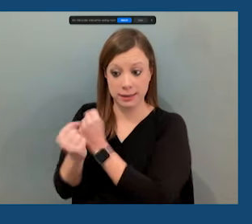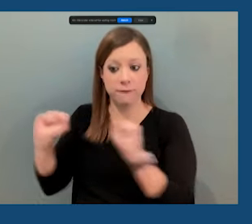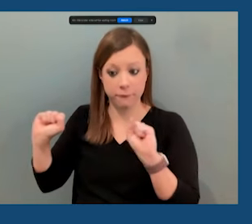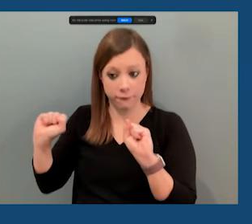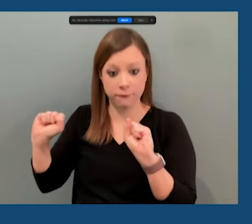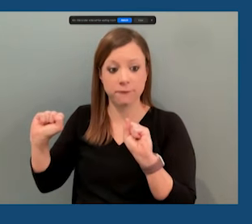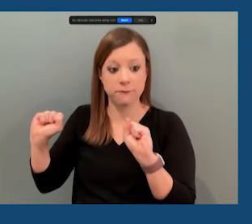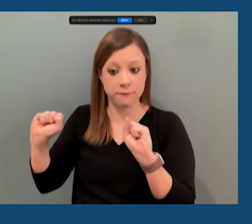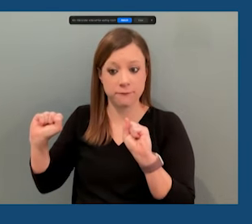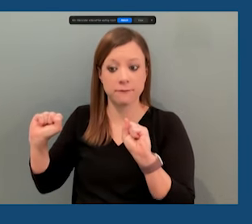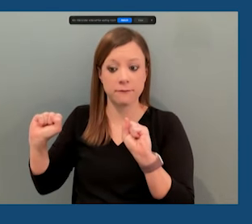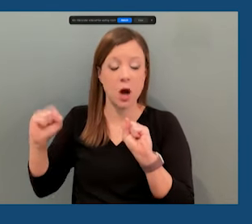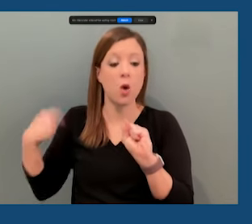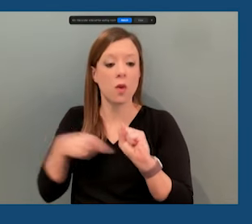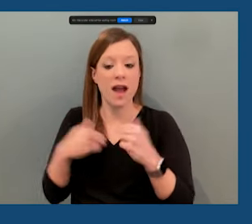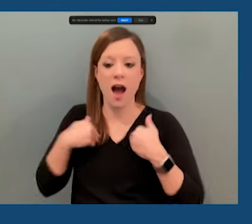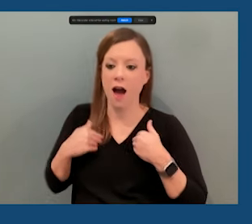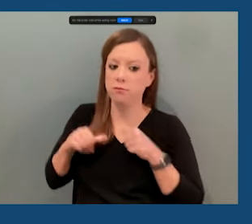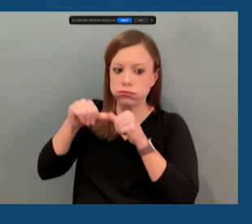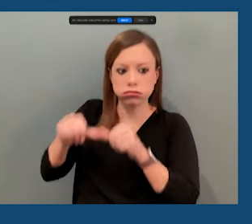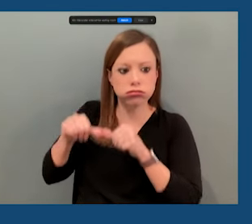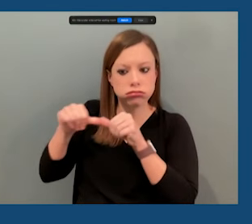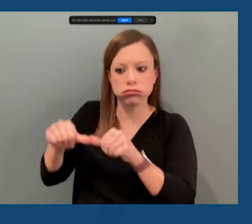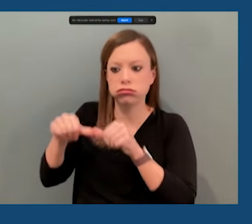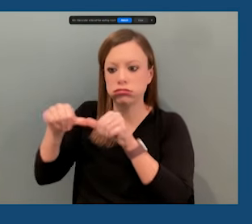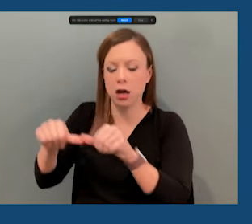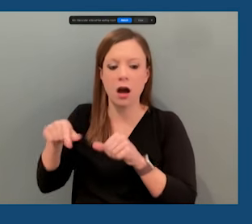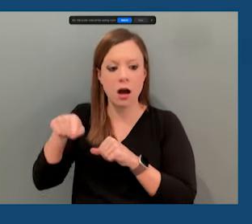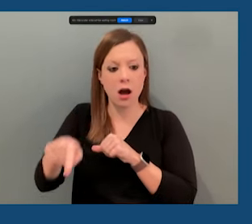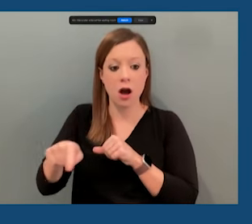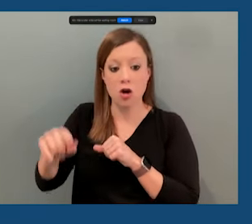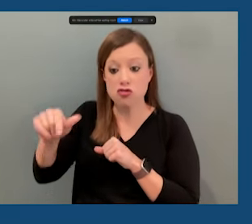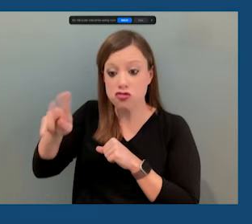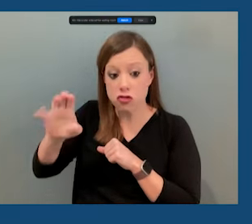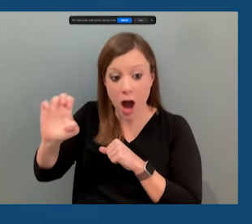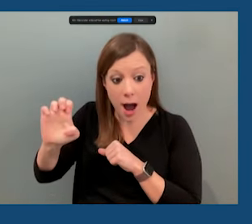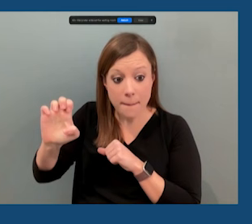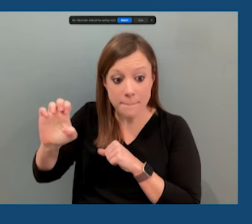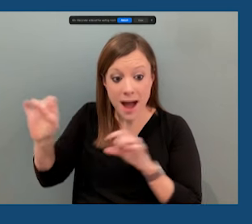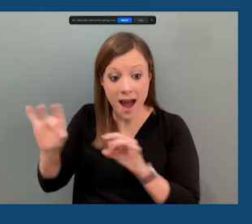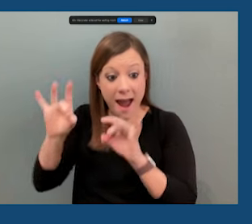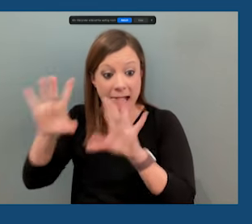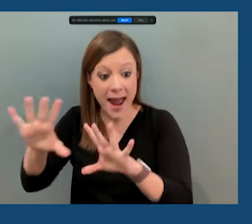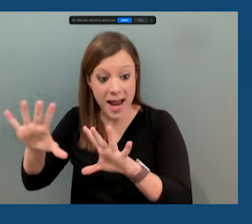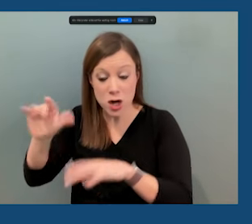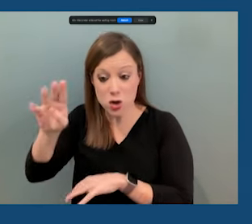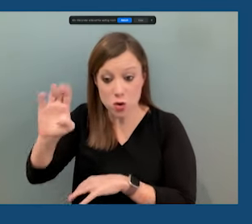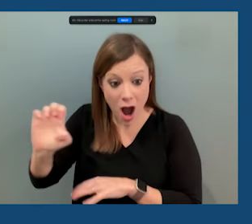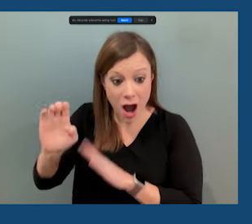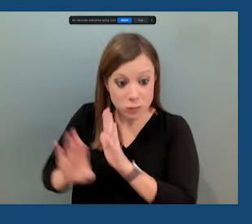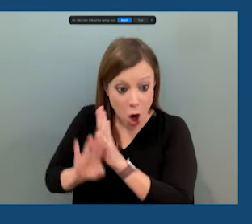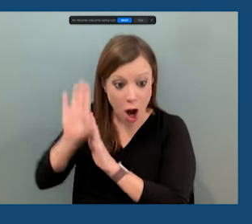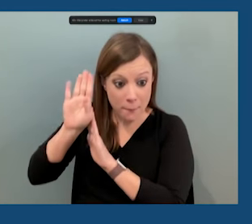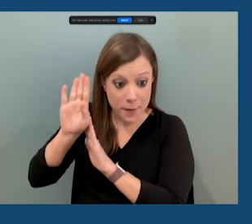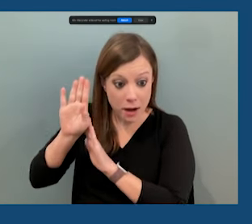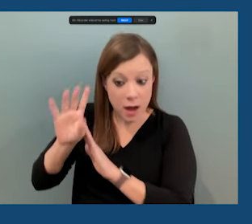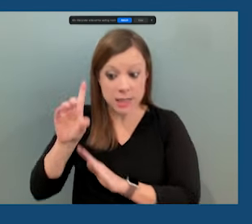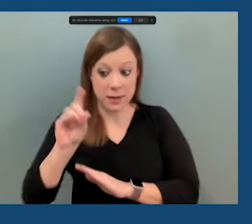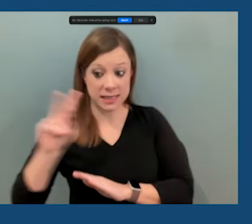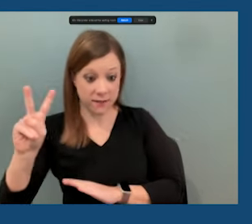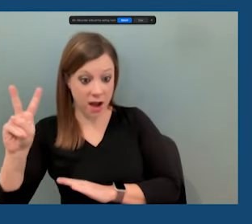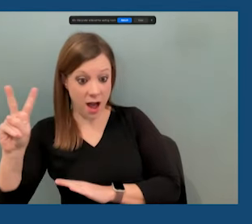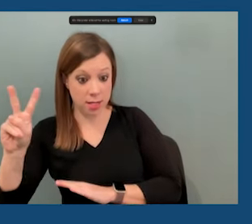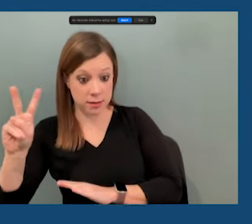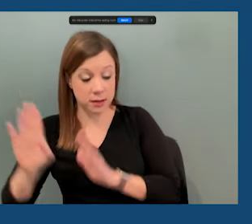have some other persistent areas of crime that we cannot ignore. Hate crimes are up. Domestic violence is up. Retail theft is